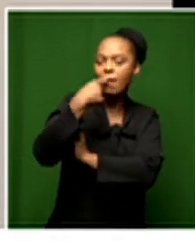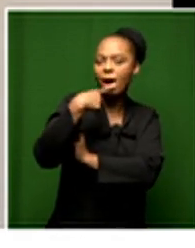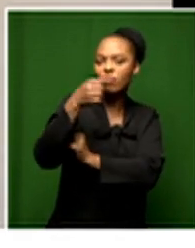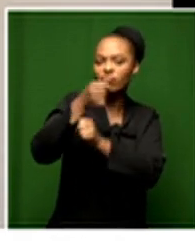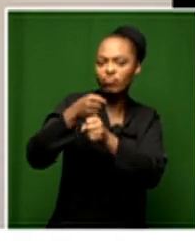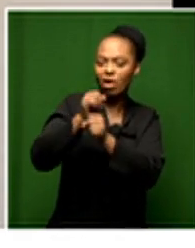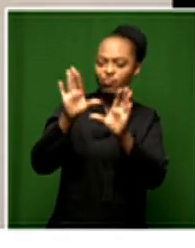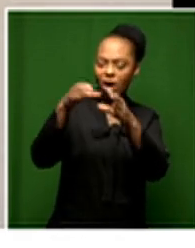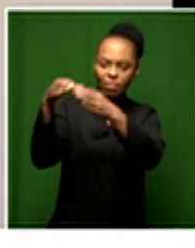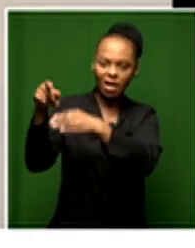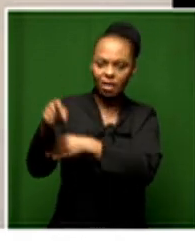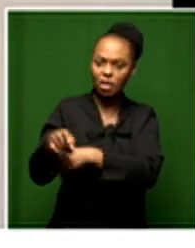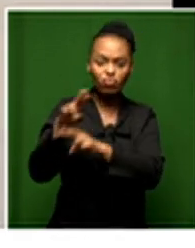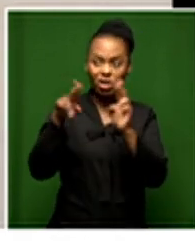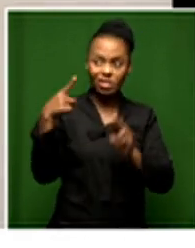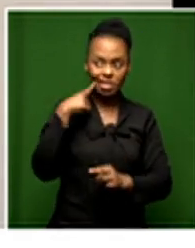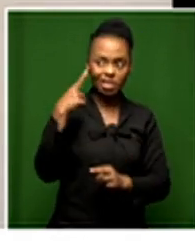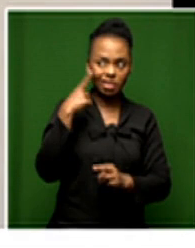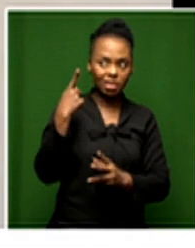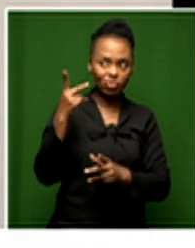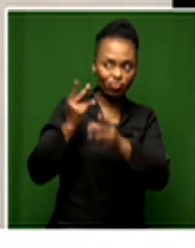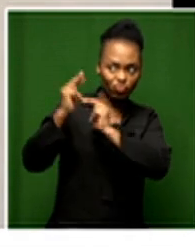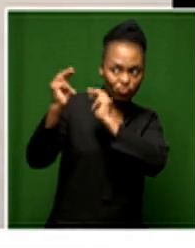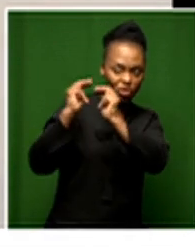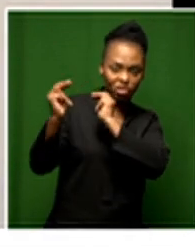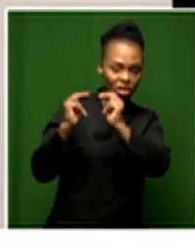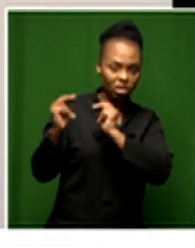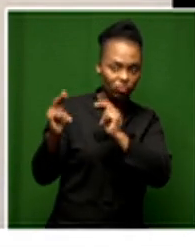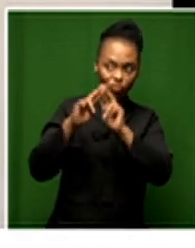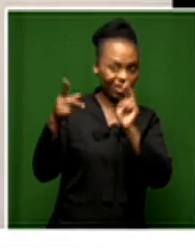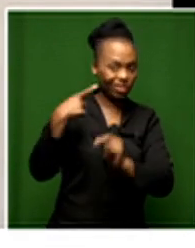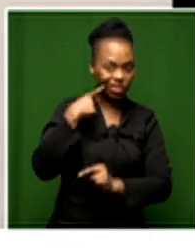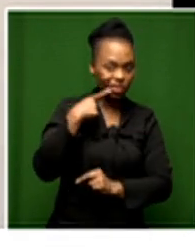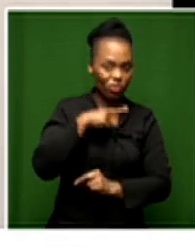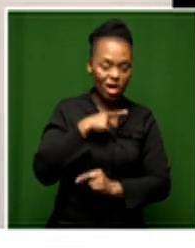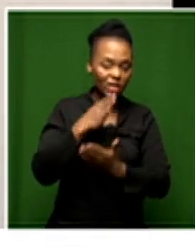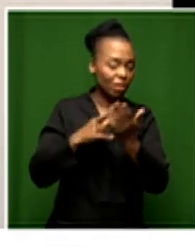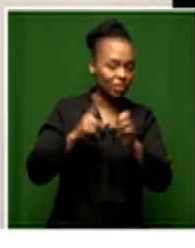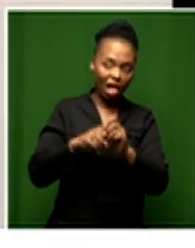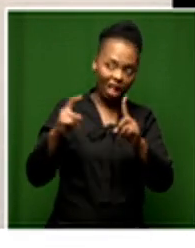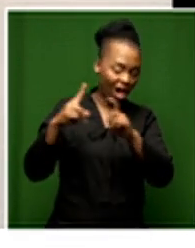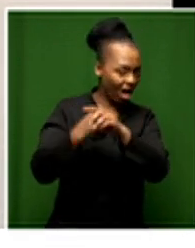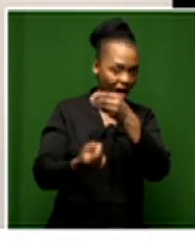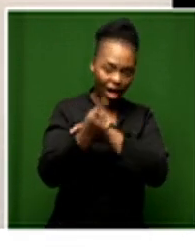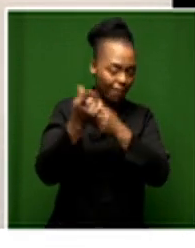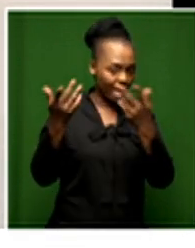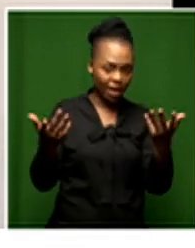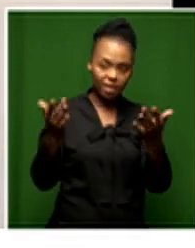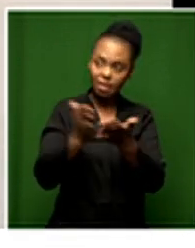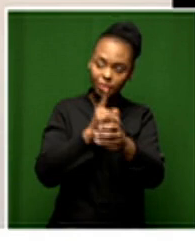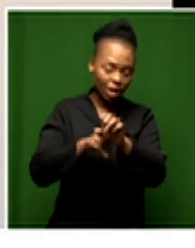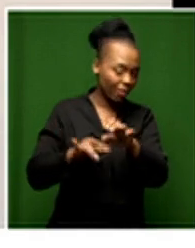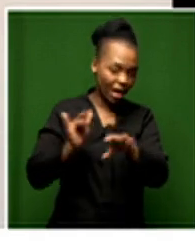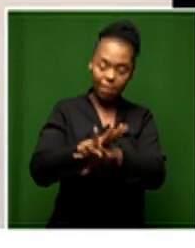very important. It was not easy, of course, because as you said, there is always this reflex to this impulse